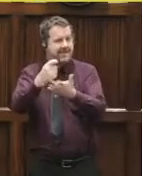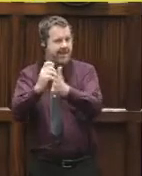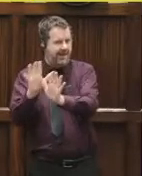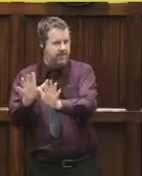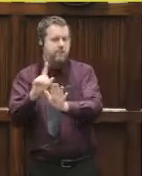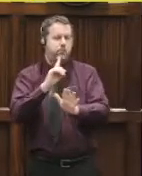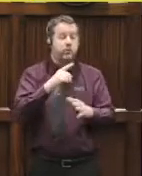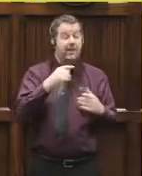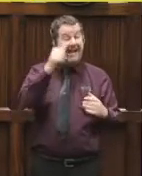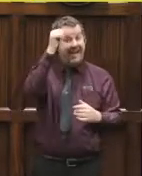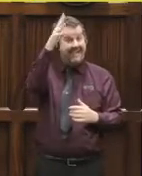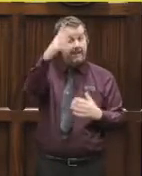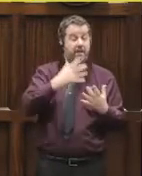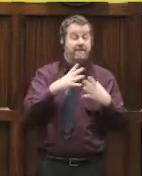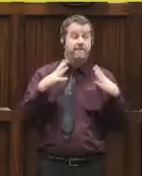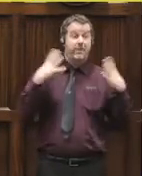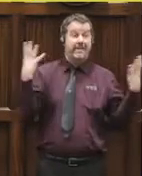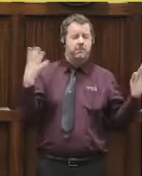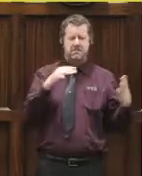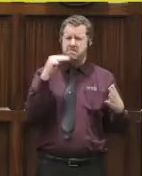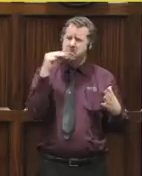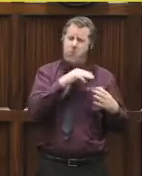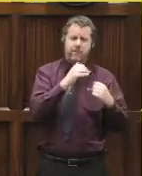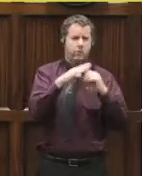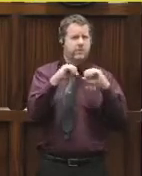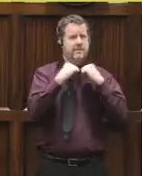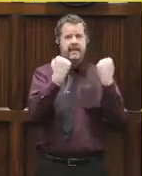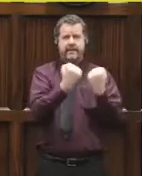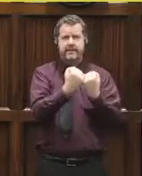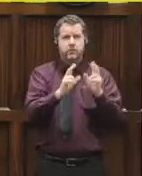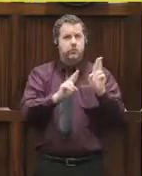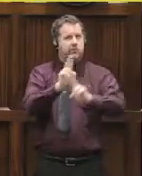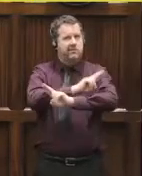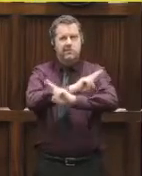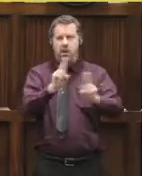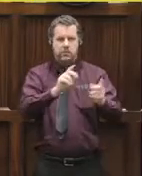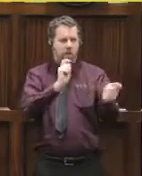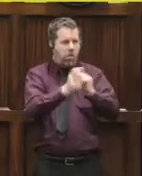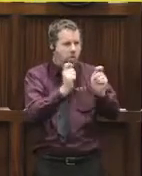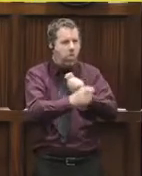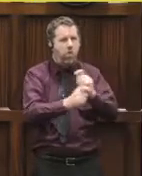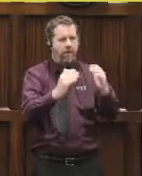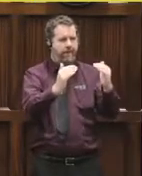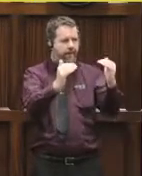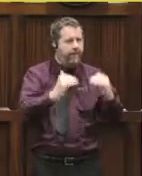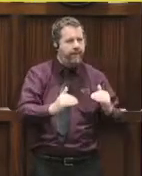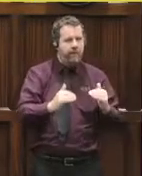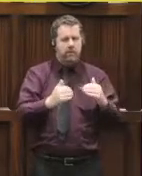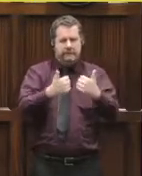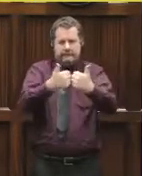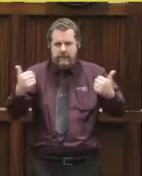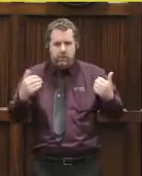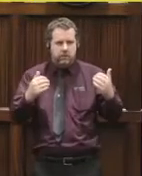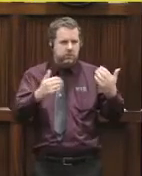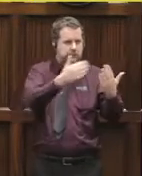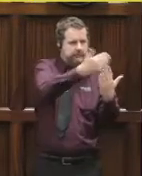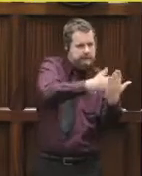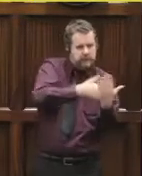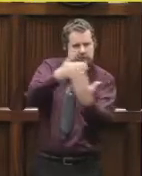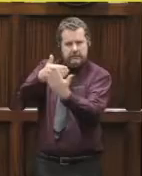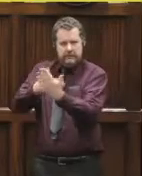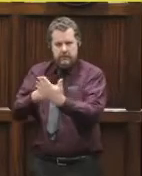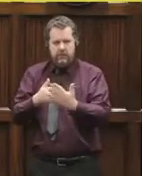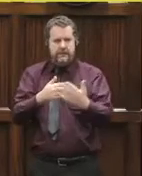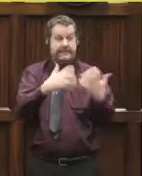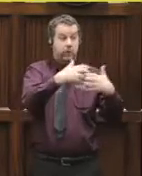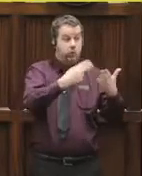freedom is just so crucial to society that we shouldn't be amending it or shouldn't be giving a different regime to our technological